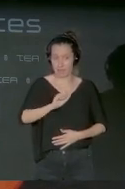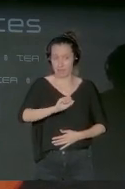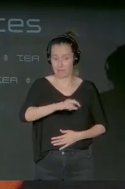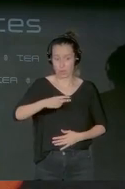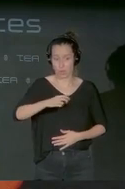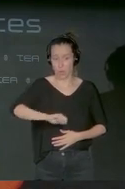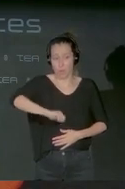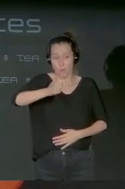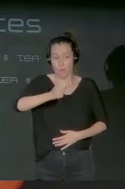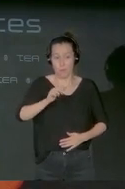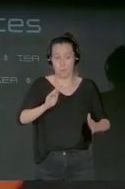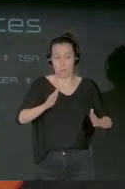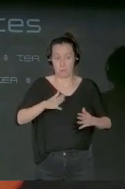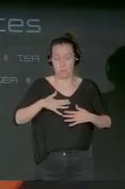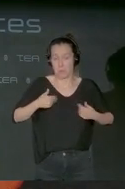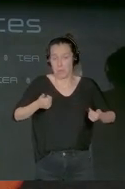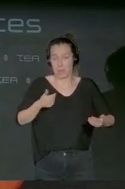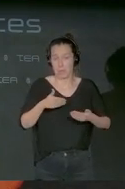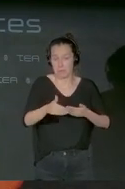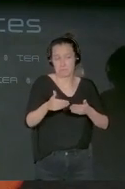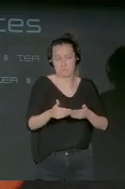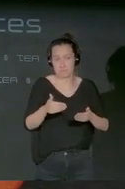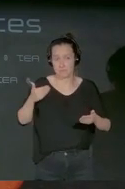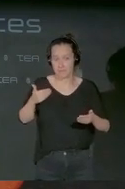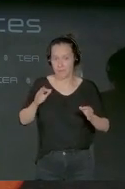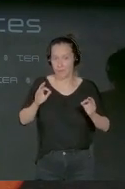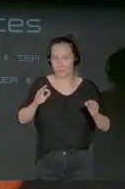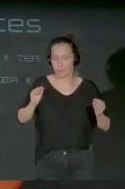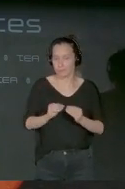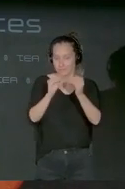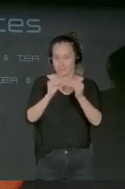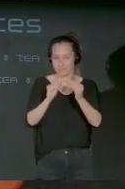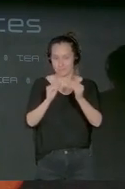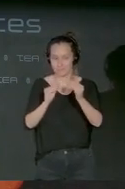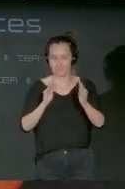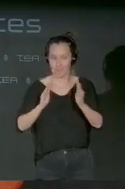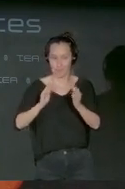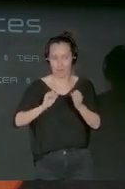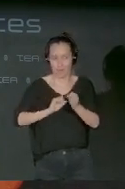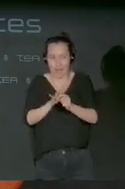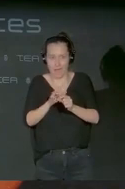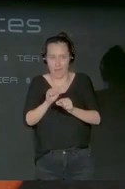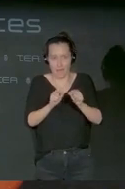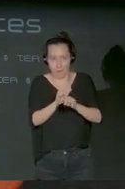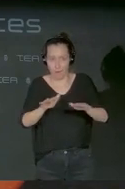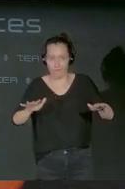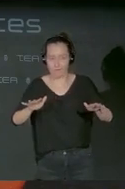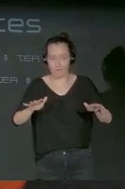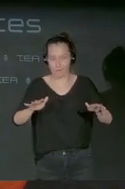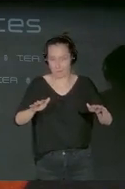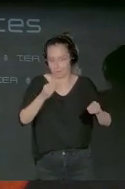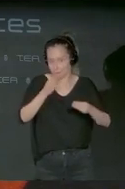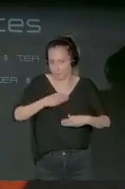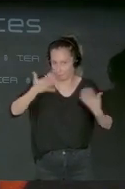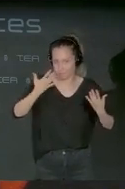now you, in the Spanish presidency, you're putting up your agenda.